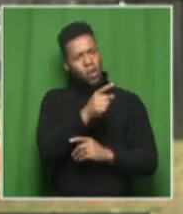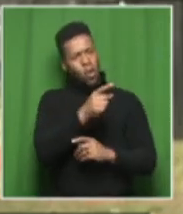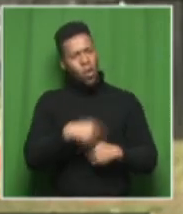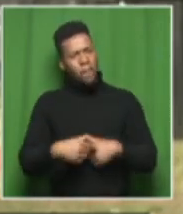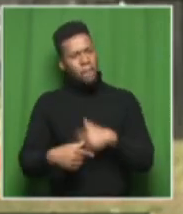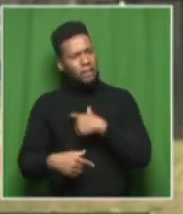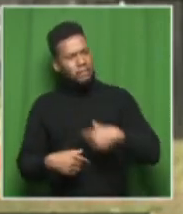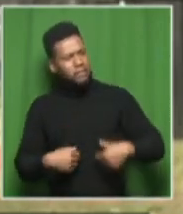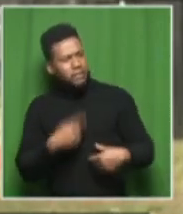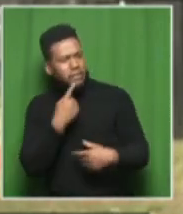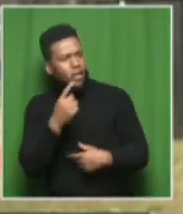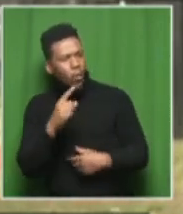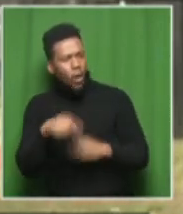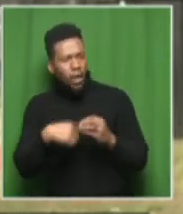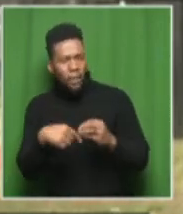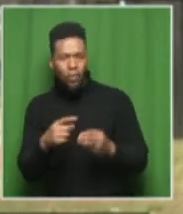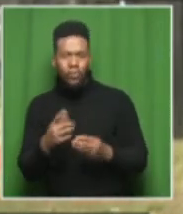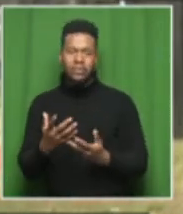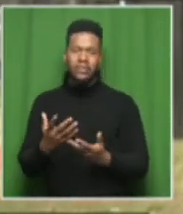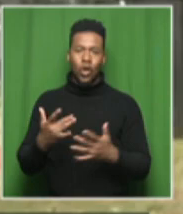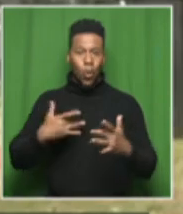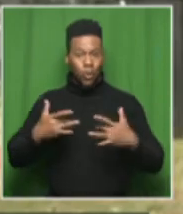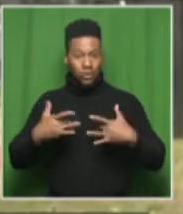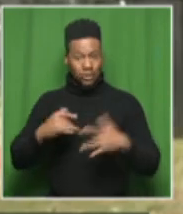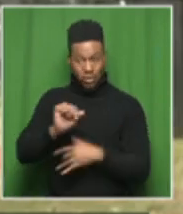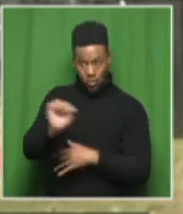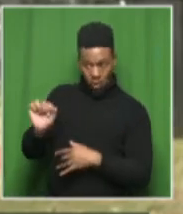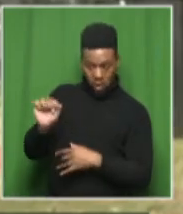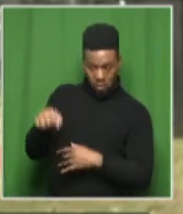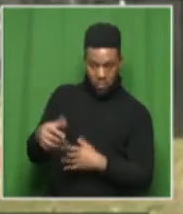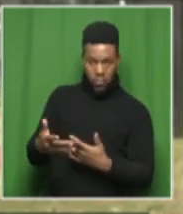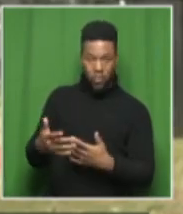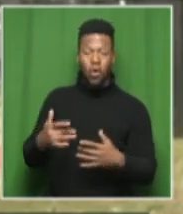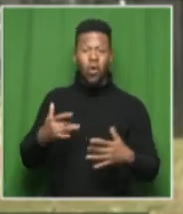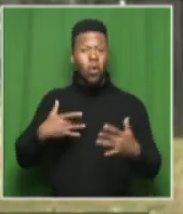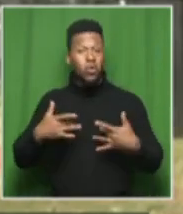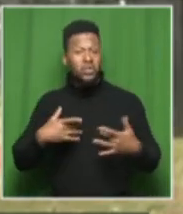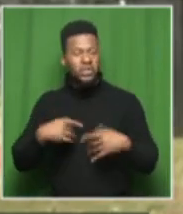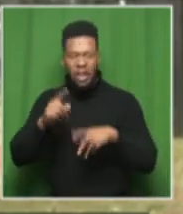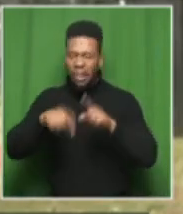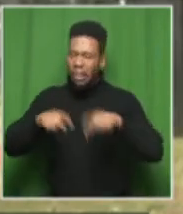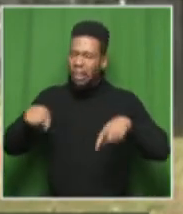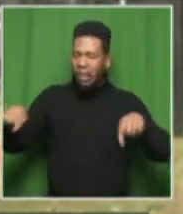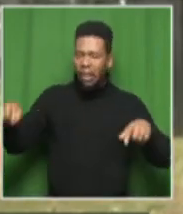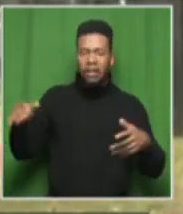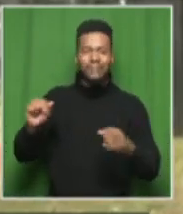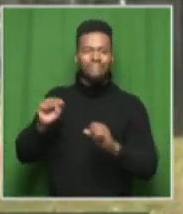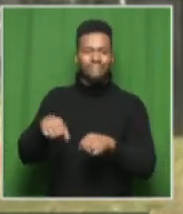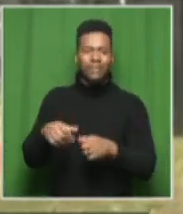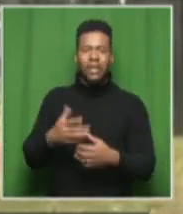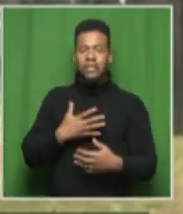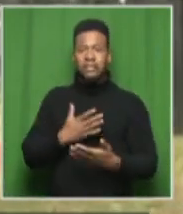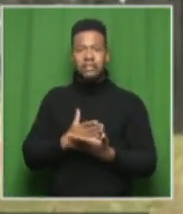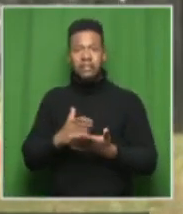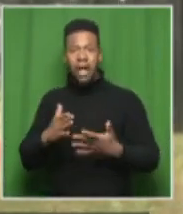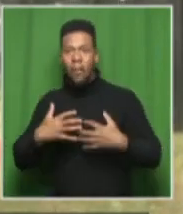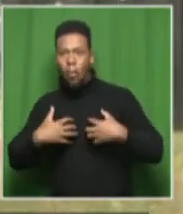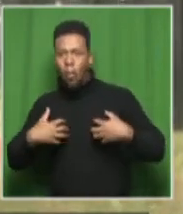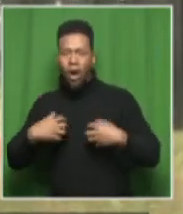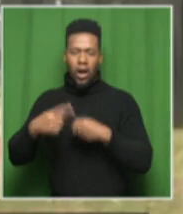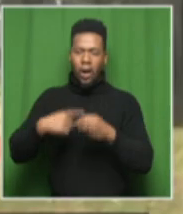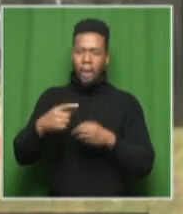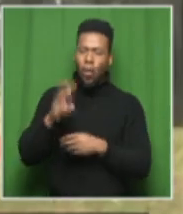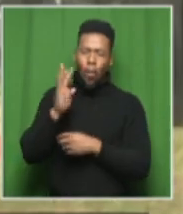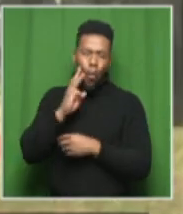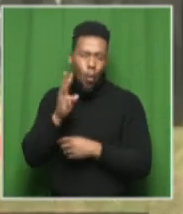will say with regards to their concerns. The concerns are different. Some people are worried about the lack of